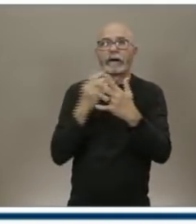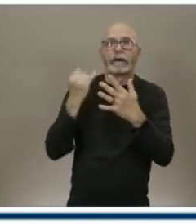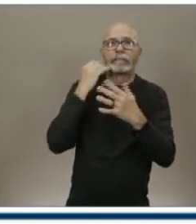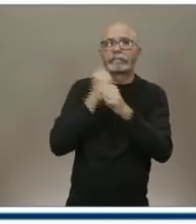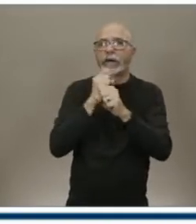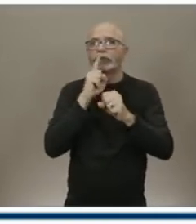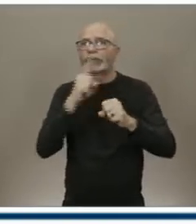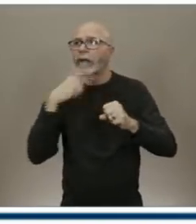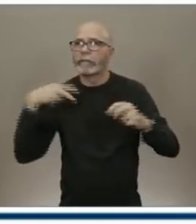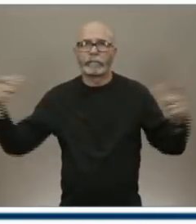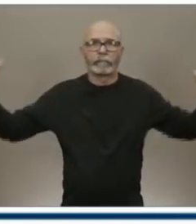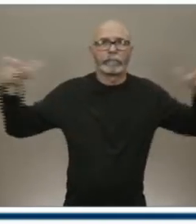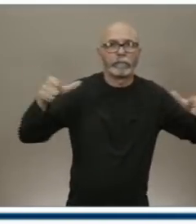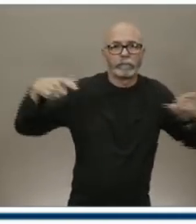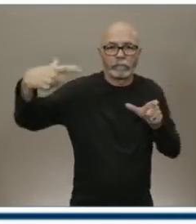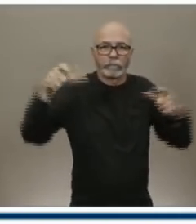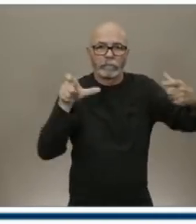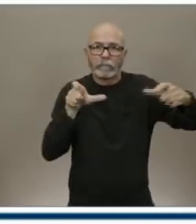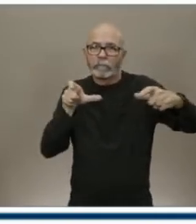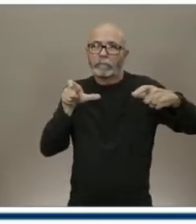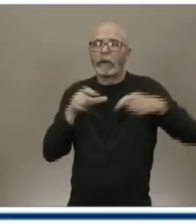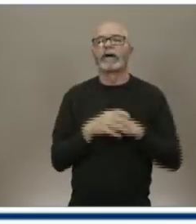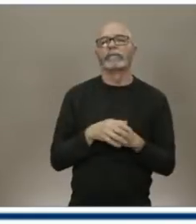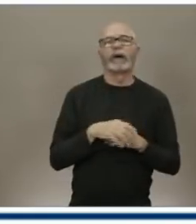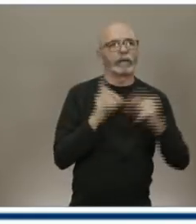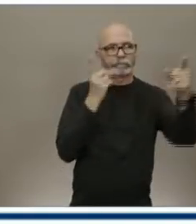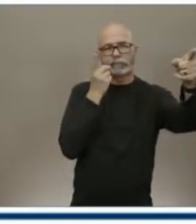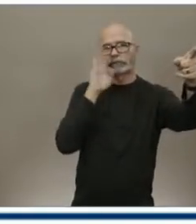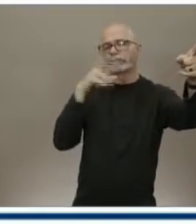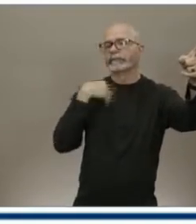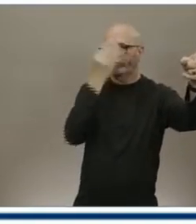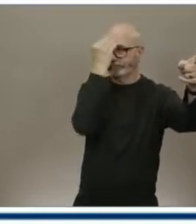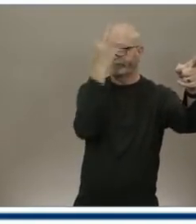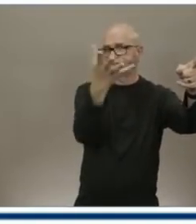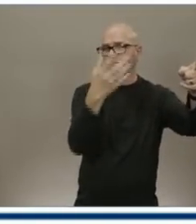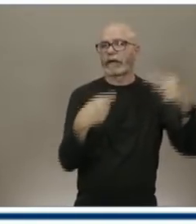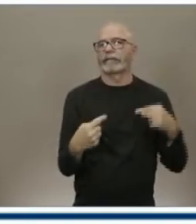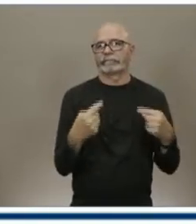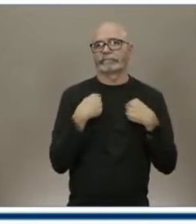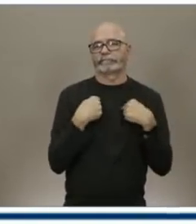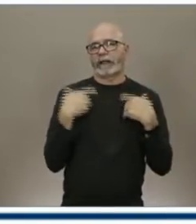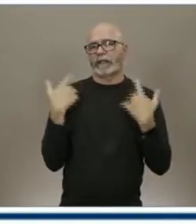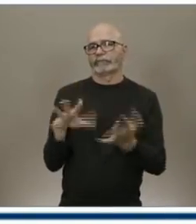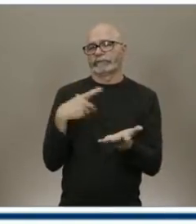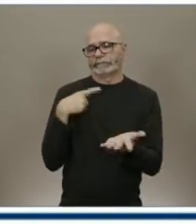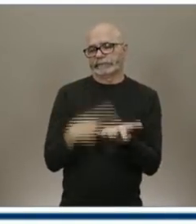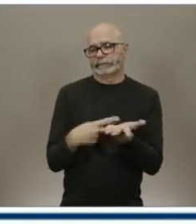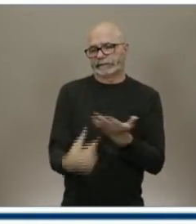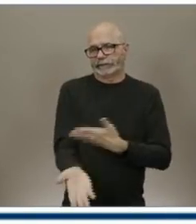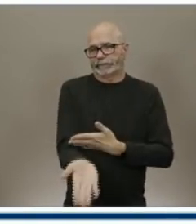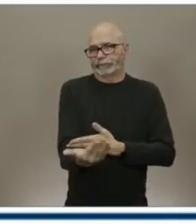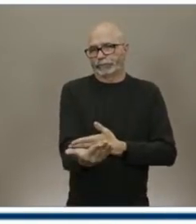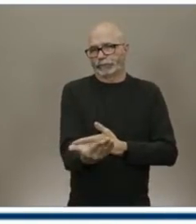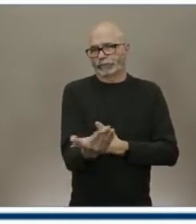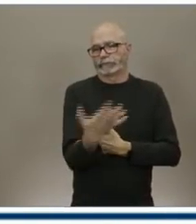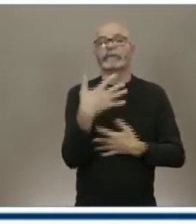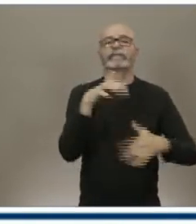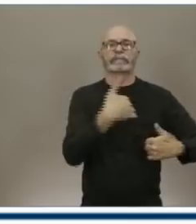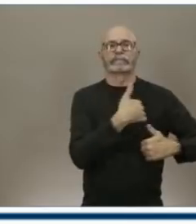safe? I'm going to speak to that because it was part of my discussions this morning. So our military